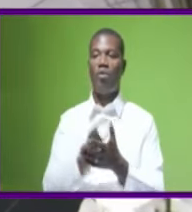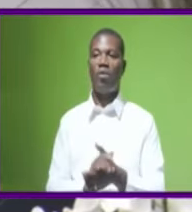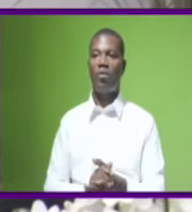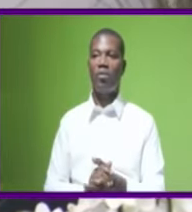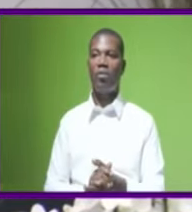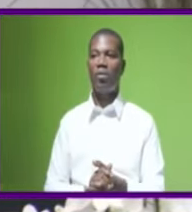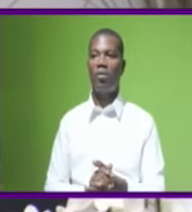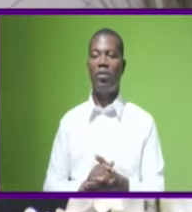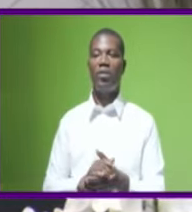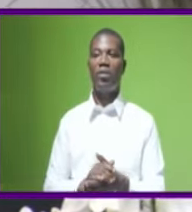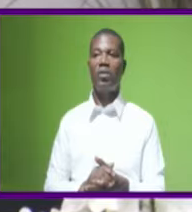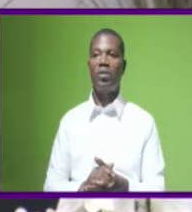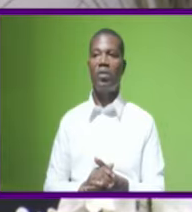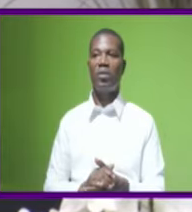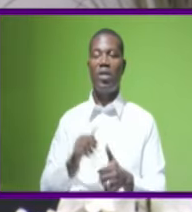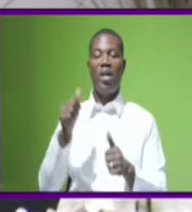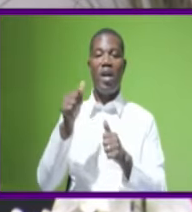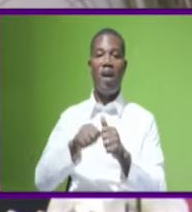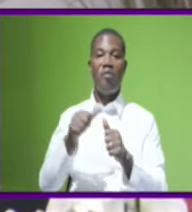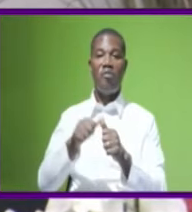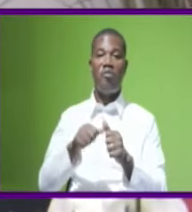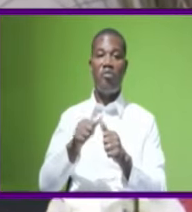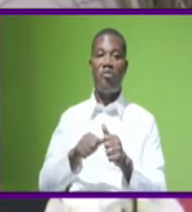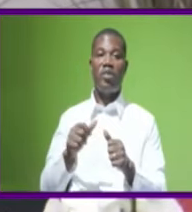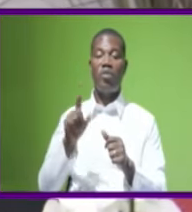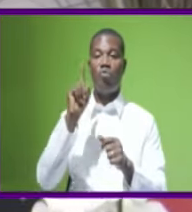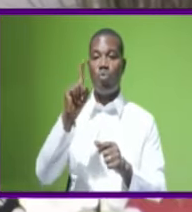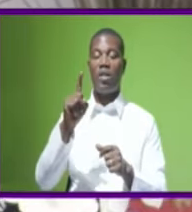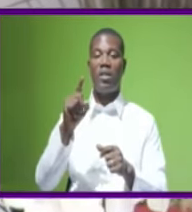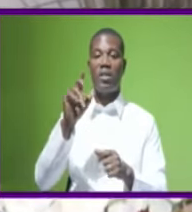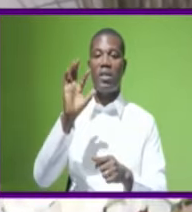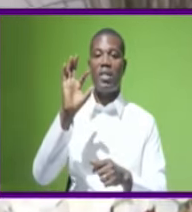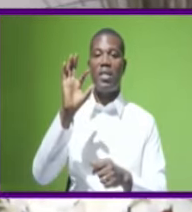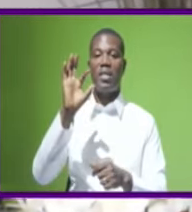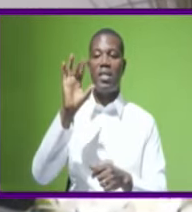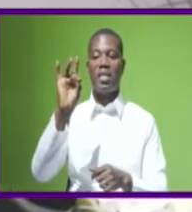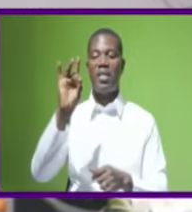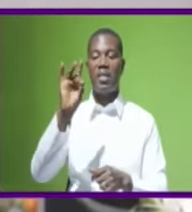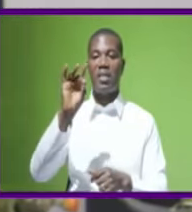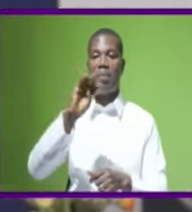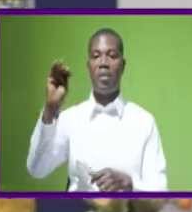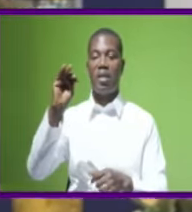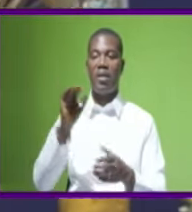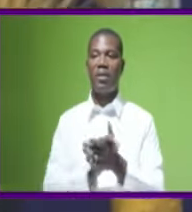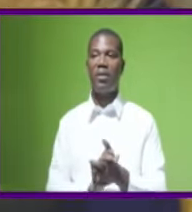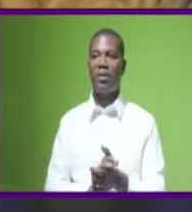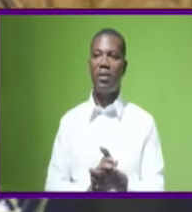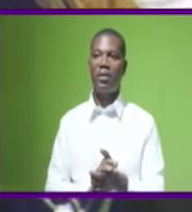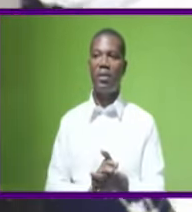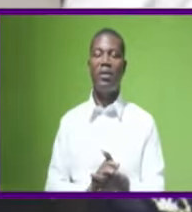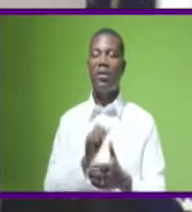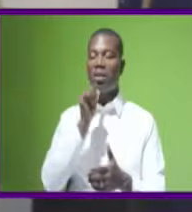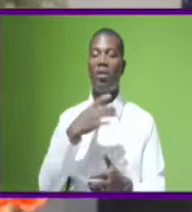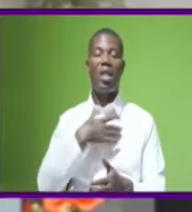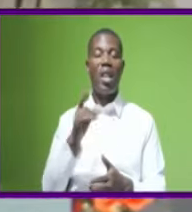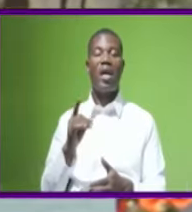Emu ba ku biya 8 million plus. Yes. Now or see emu ba ku di ompe.